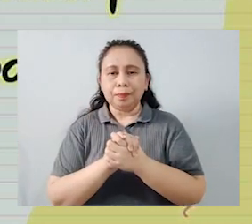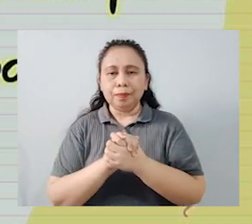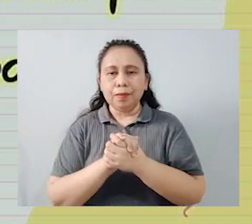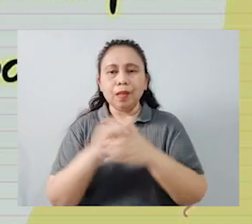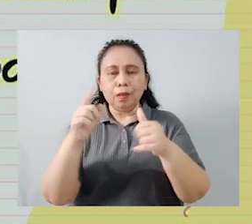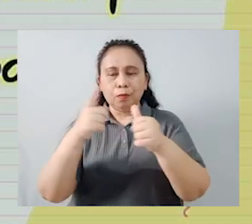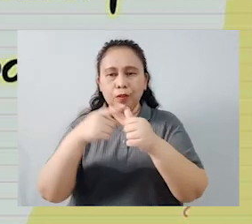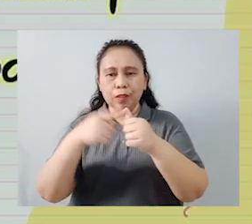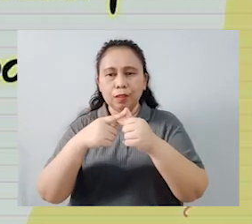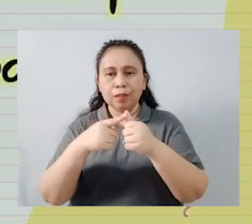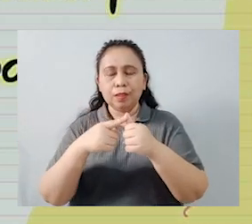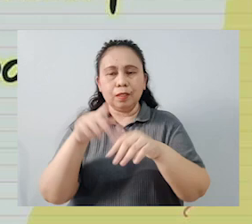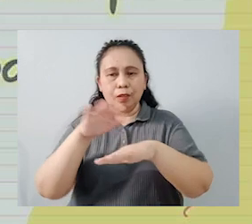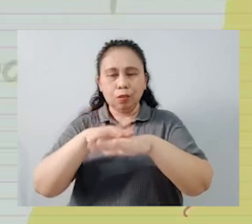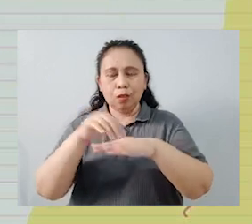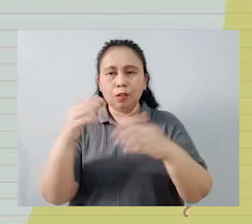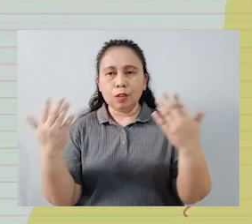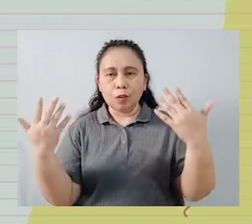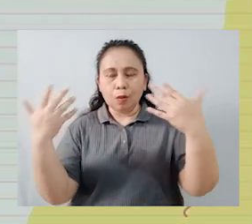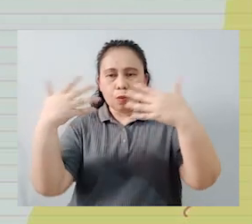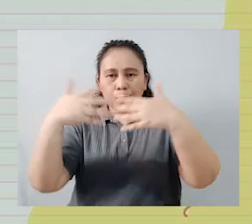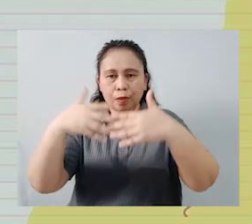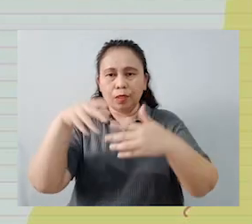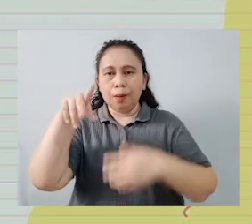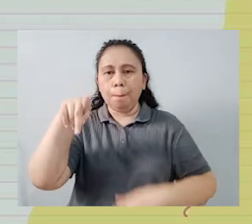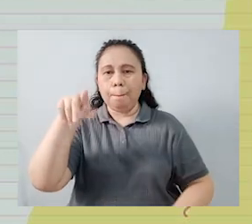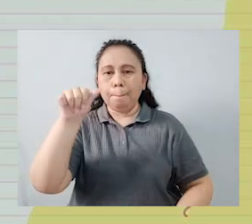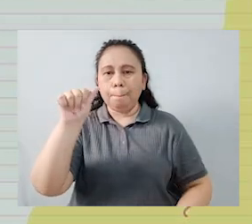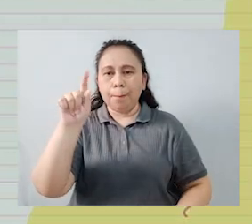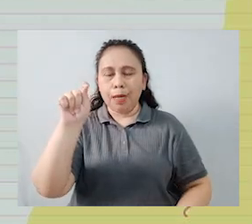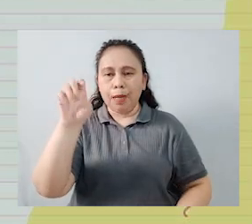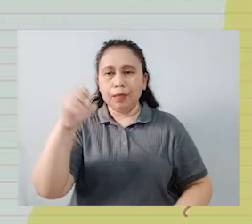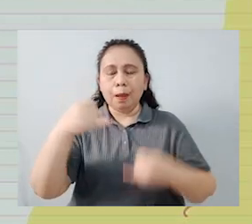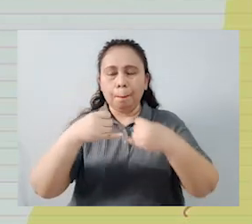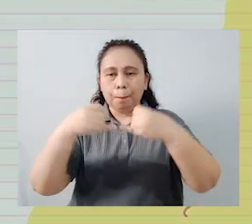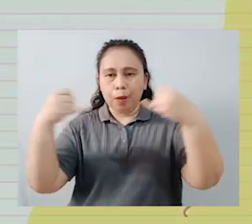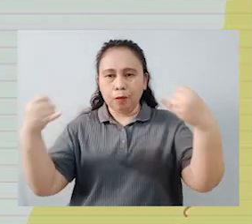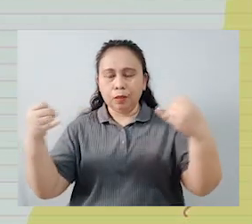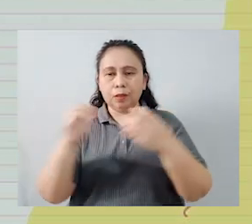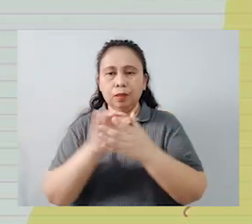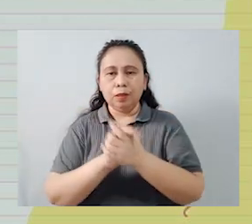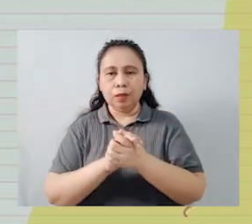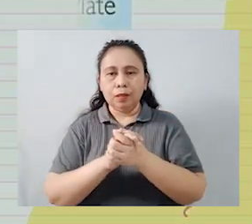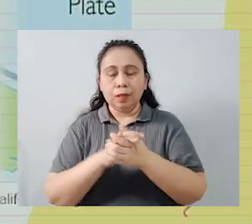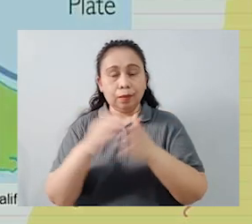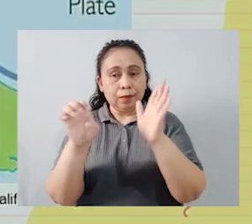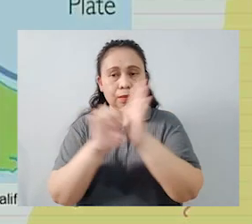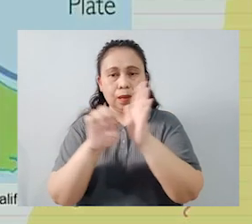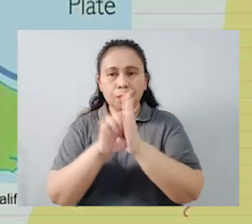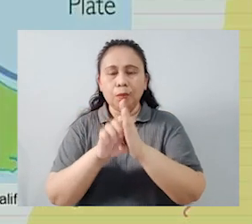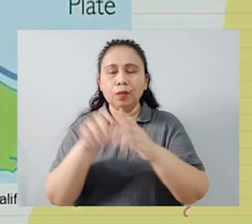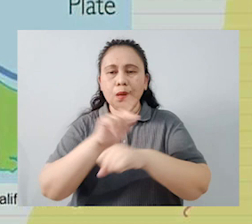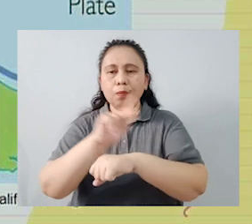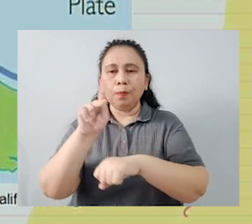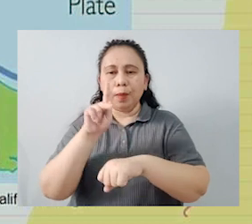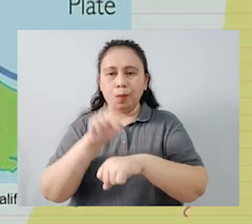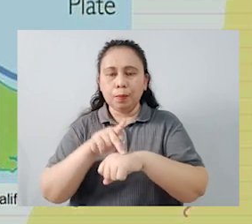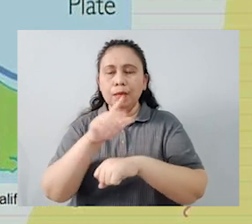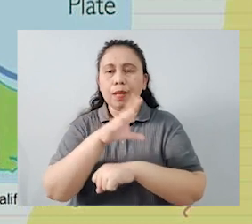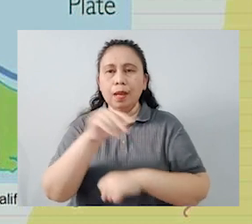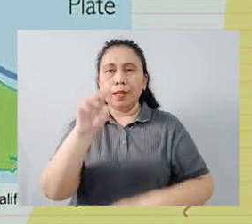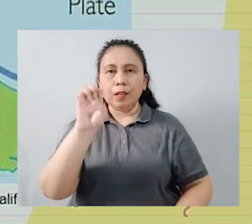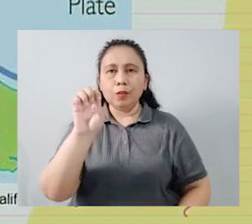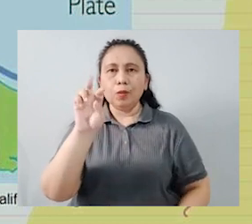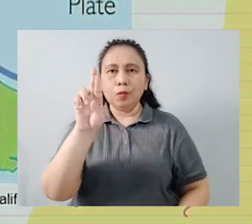The first one is termed as convergent plate boundary. Let us take, for example, the Philippine plate